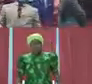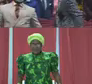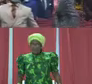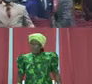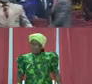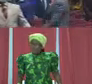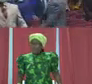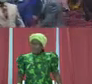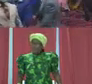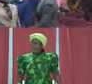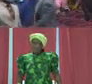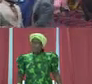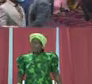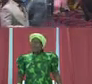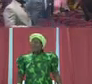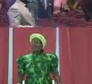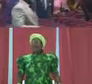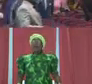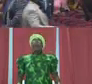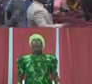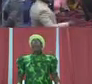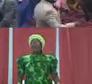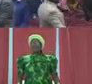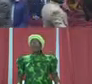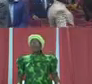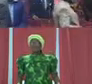shike karinde kere moku shanda.